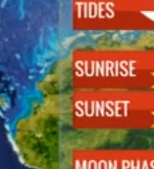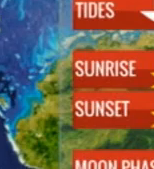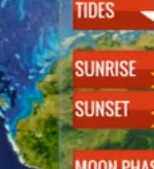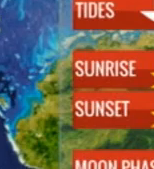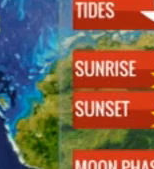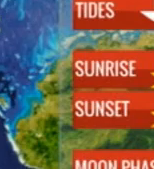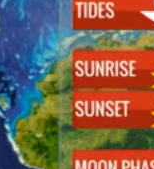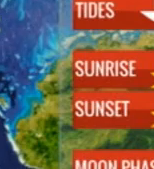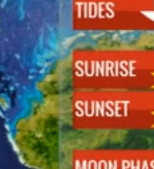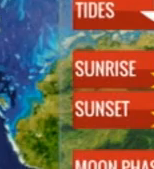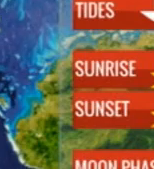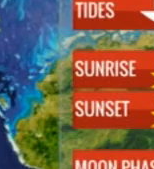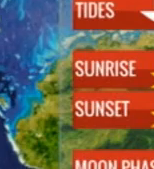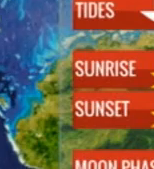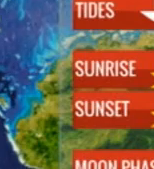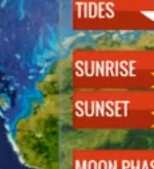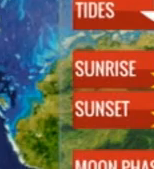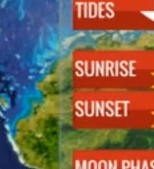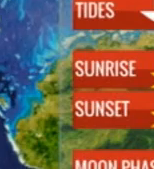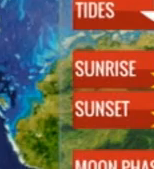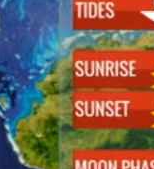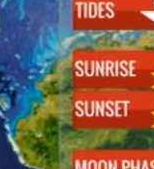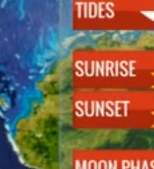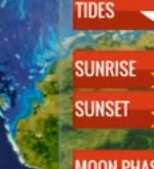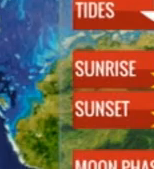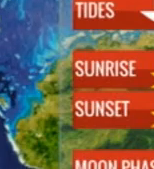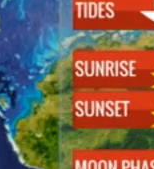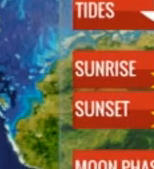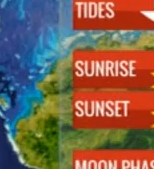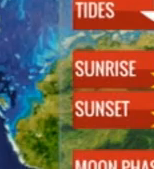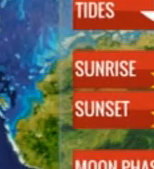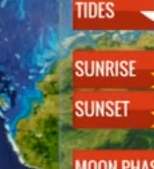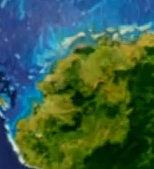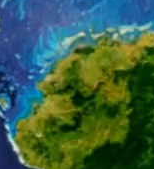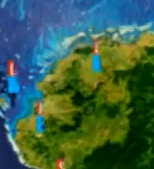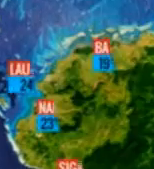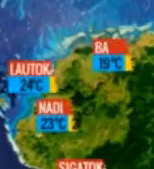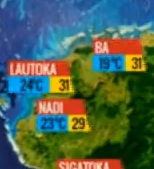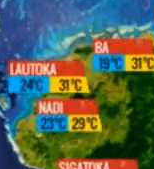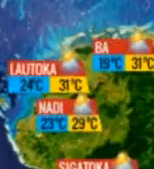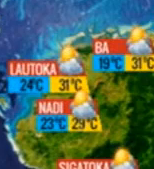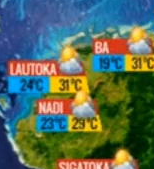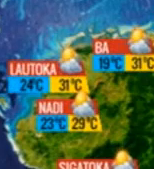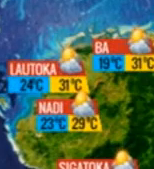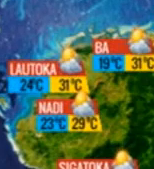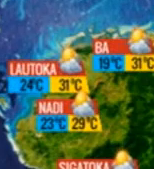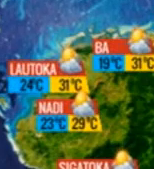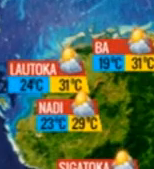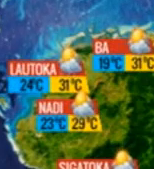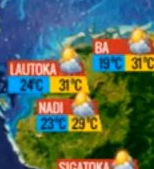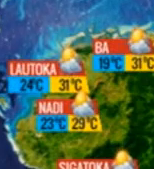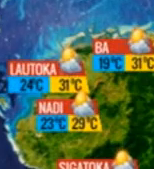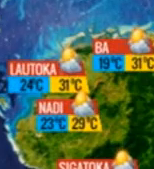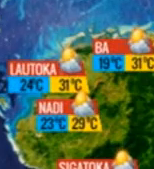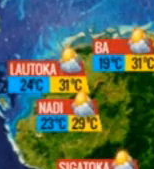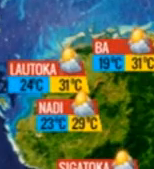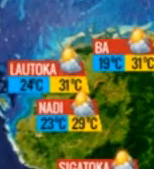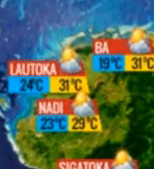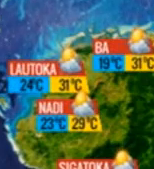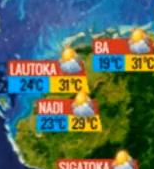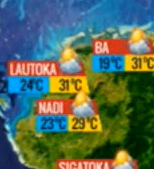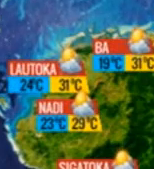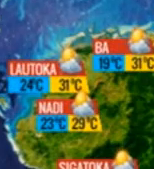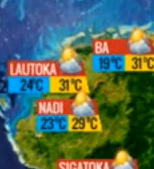at 11:45 p.m. with low tide at 6:21 a.m. Sunrise at 6:21 as well.